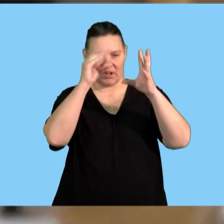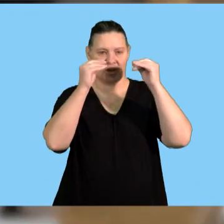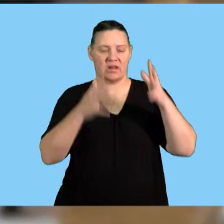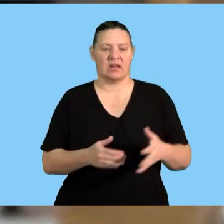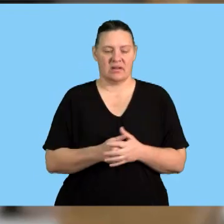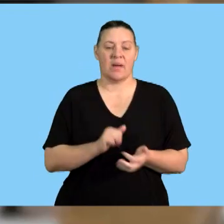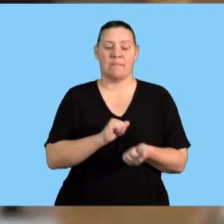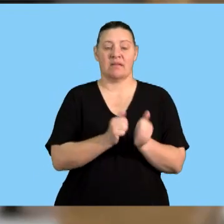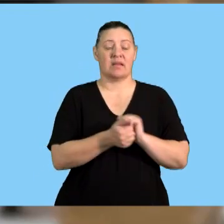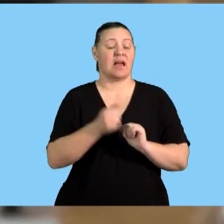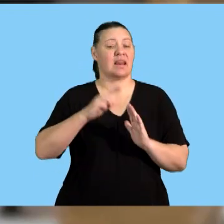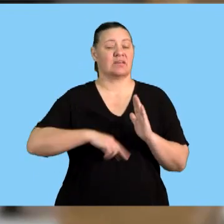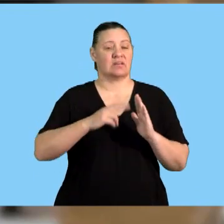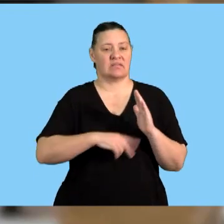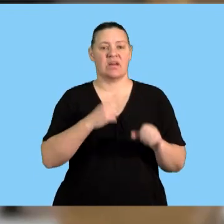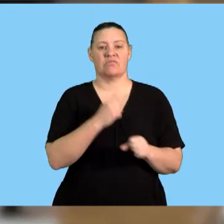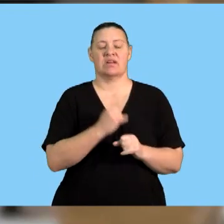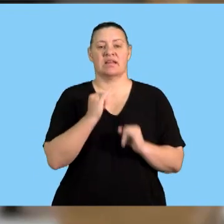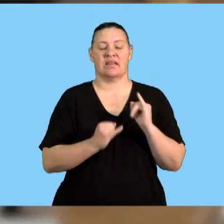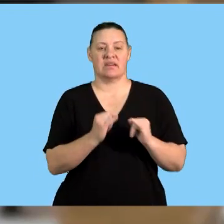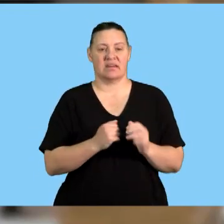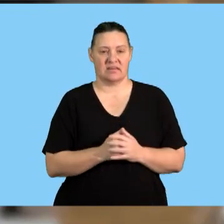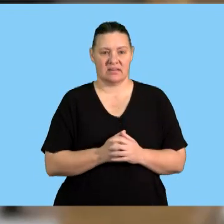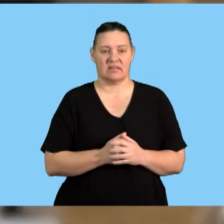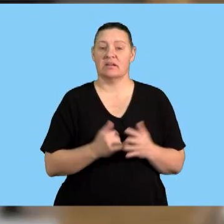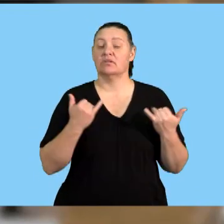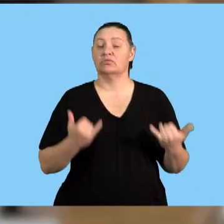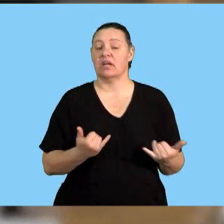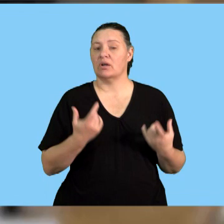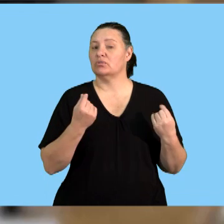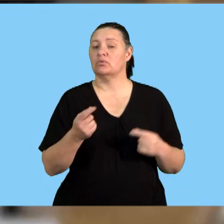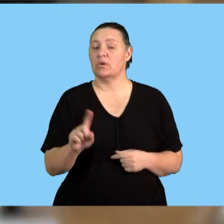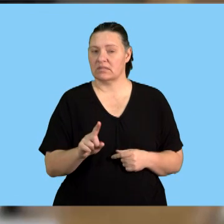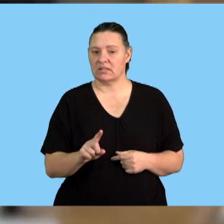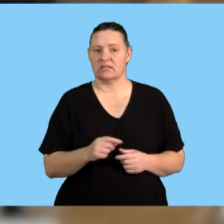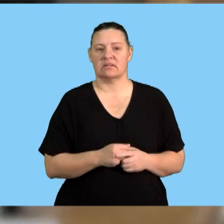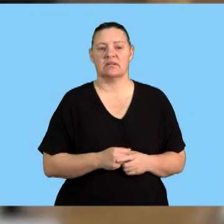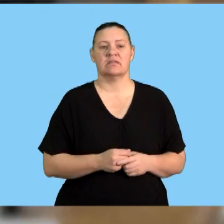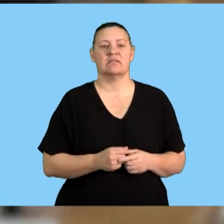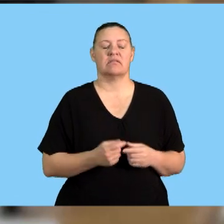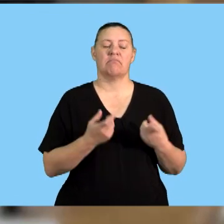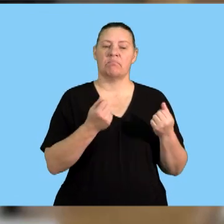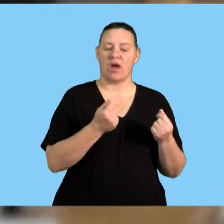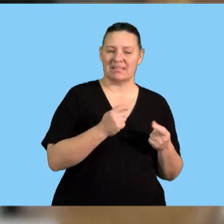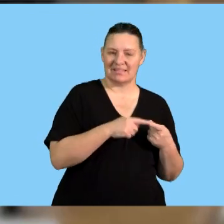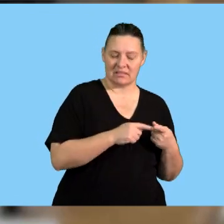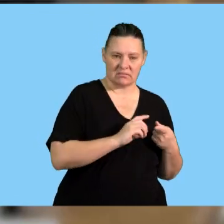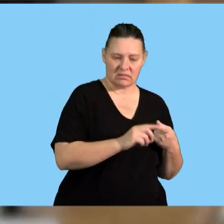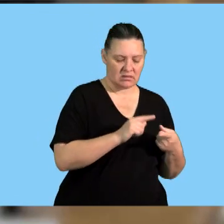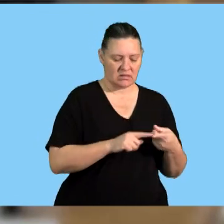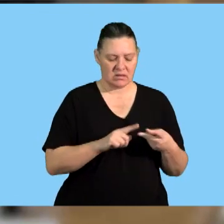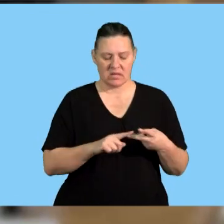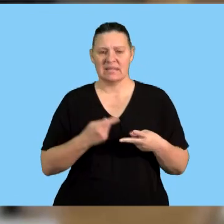Good day, learners. Welcome to Mathematical Literacy, Grade 11. And today we're going to deal with cost price, selling price,